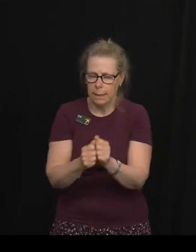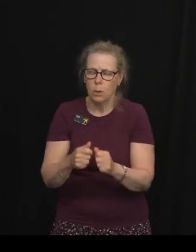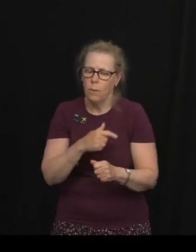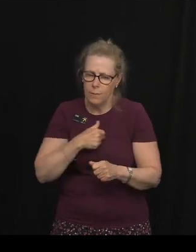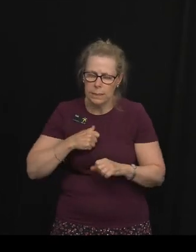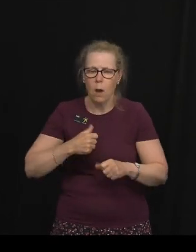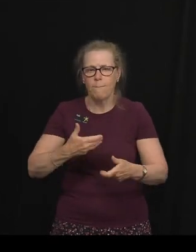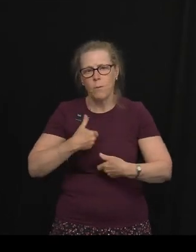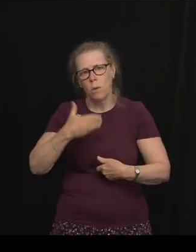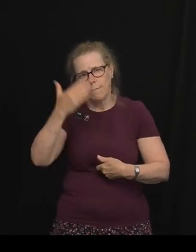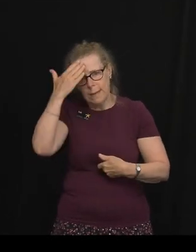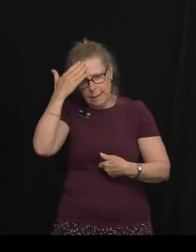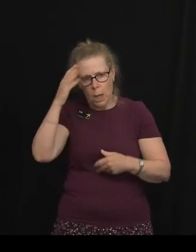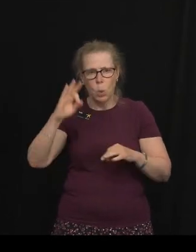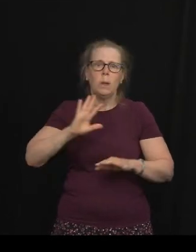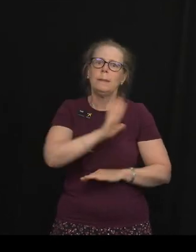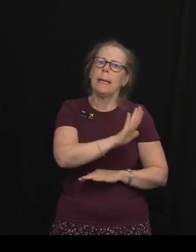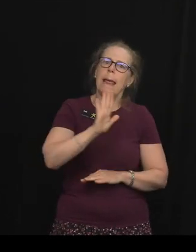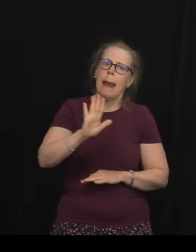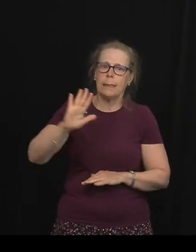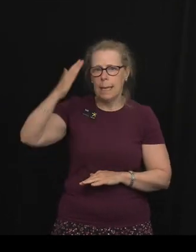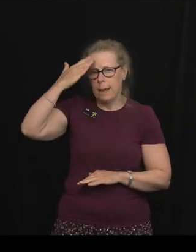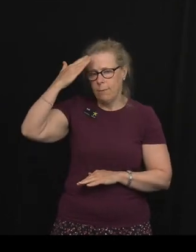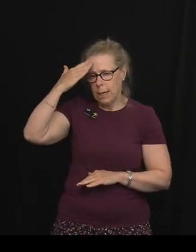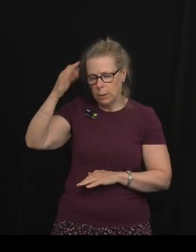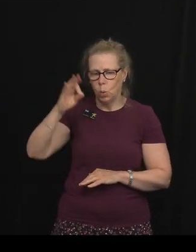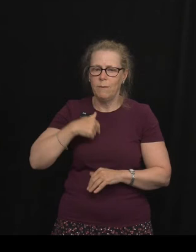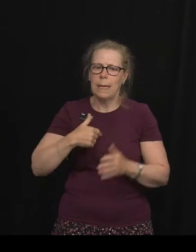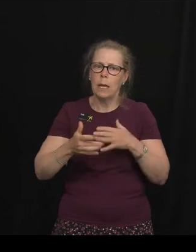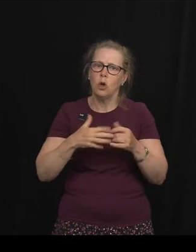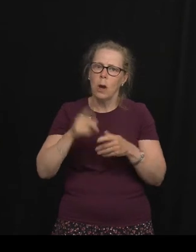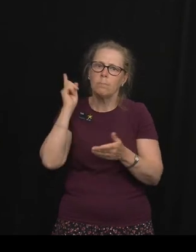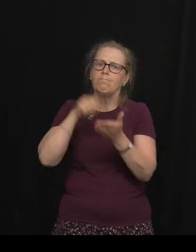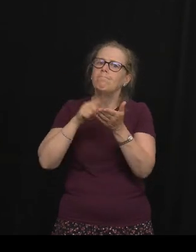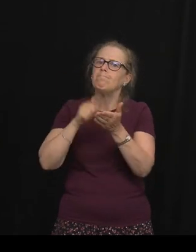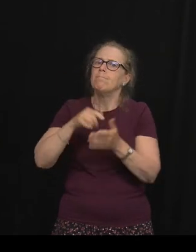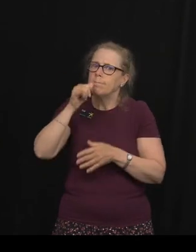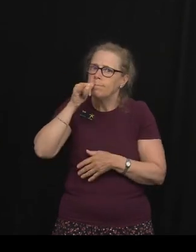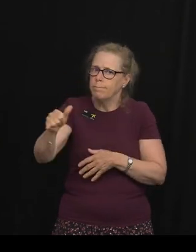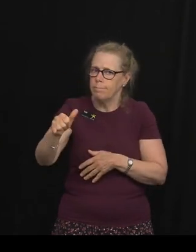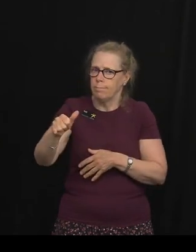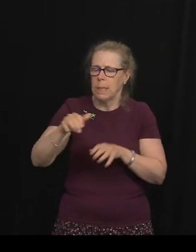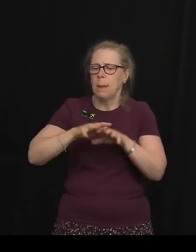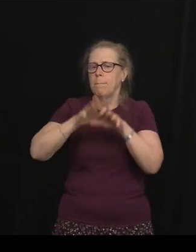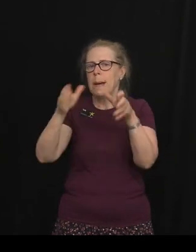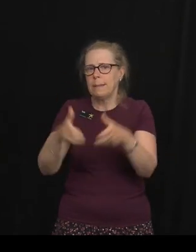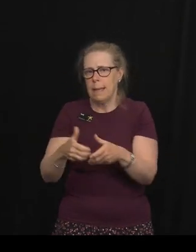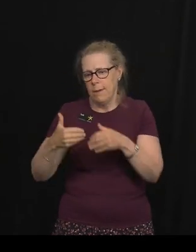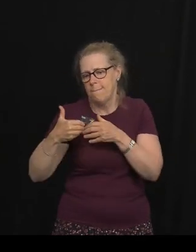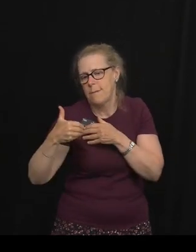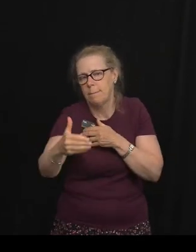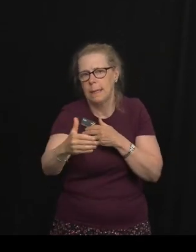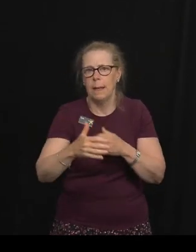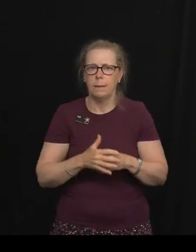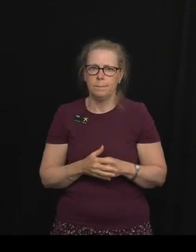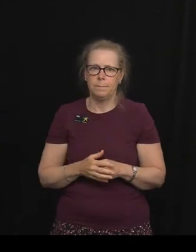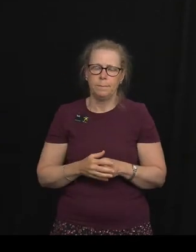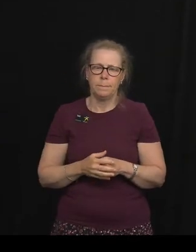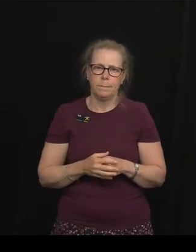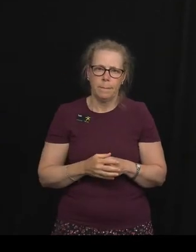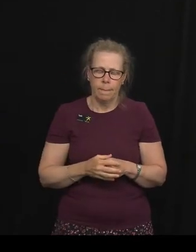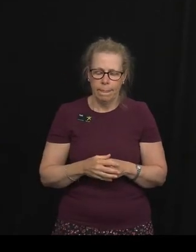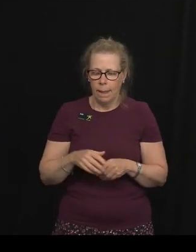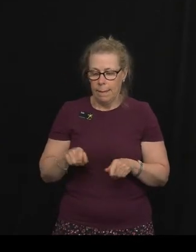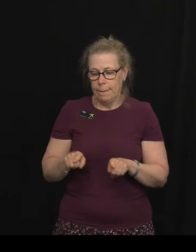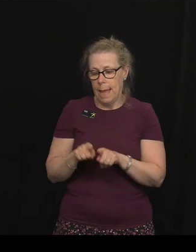and what they think has to be done to prevent future pandemics. To my right is Karen Yamtin. She's